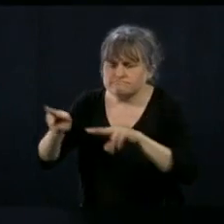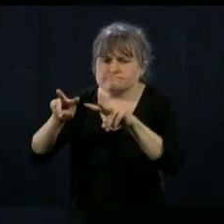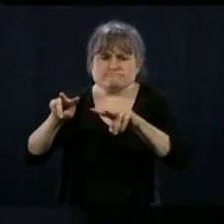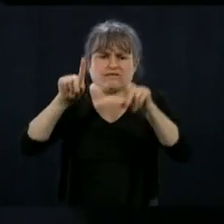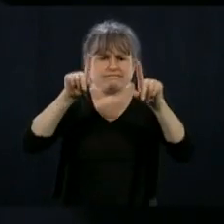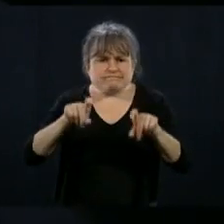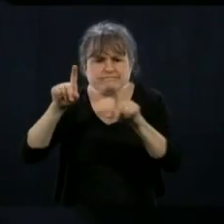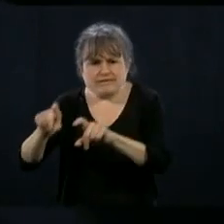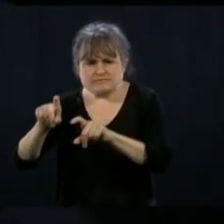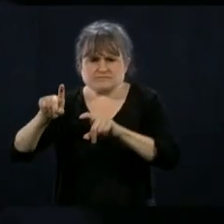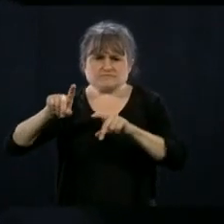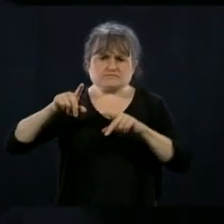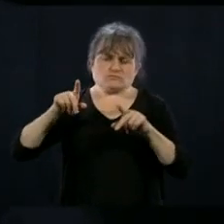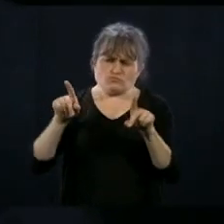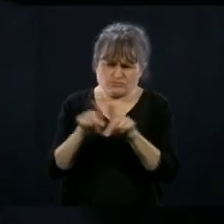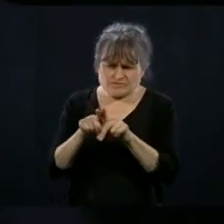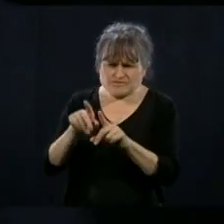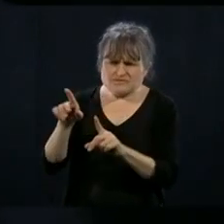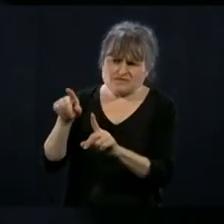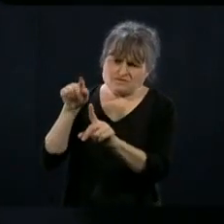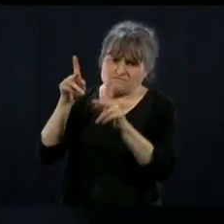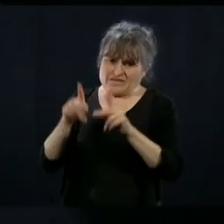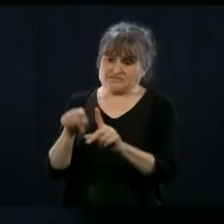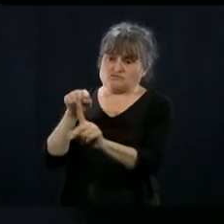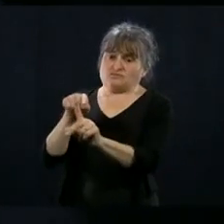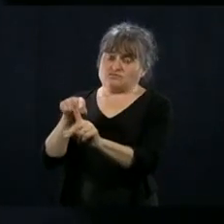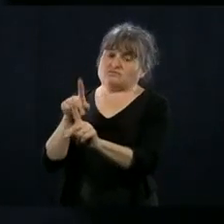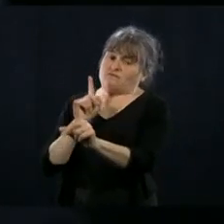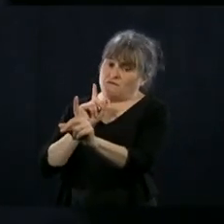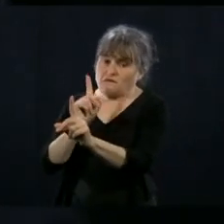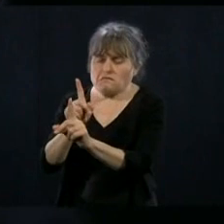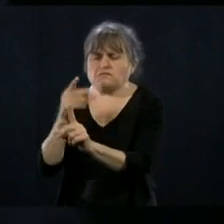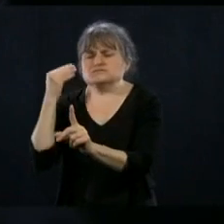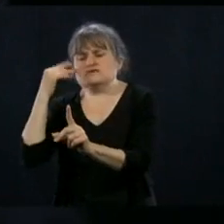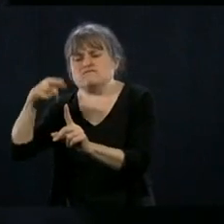started doing test follow-ups of the people who were met